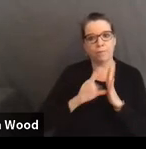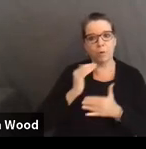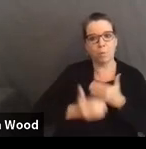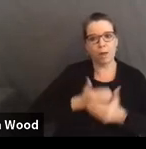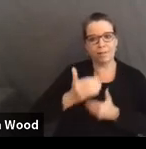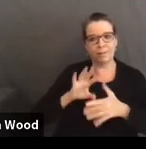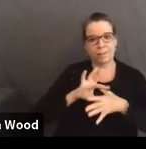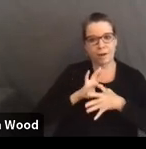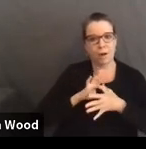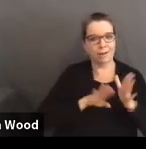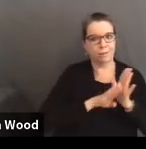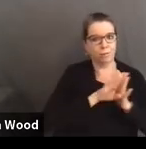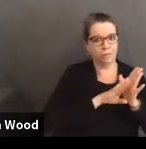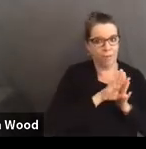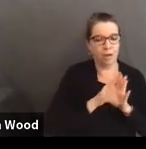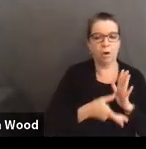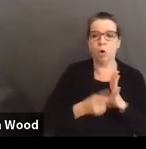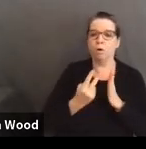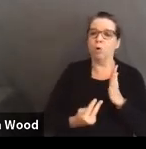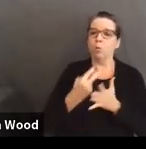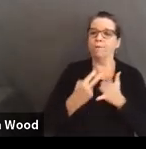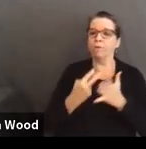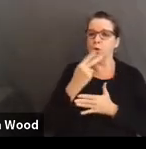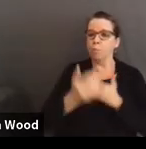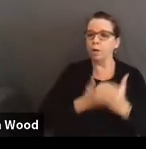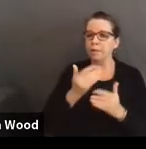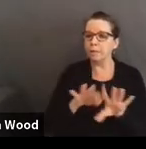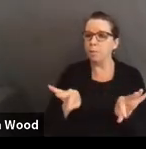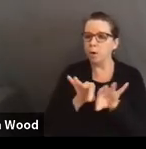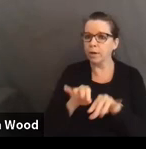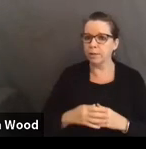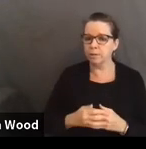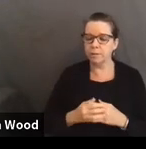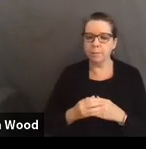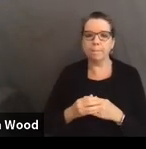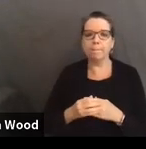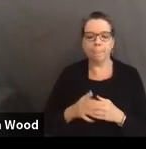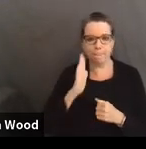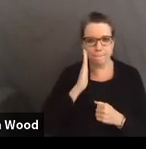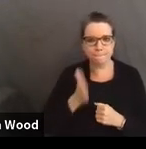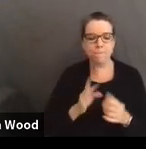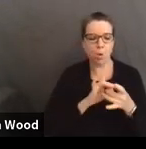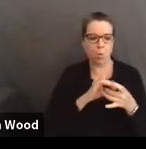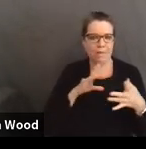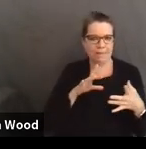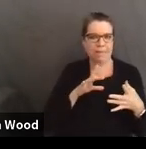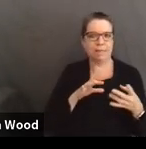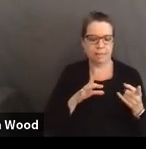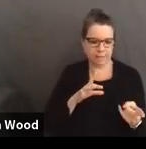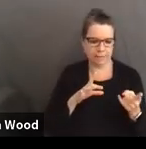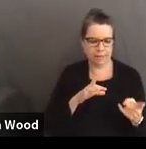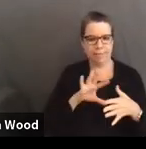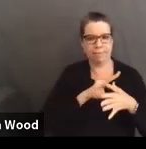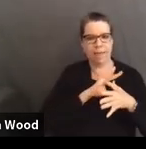that folks are developing, that our publishers will be developing. So we will be releasing that